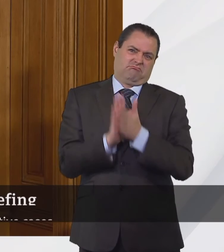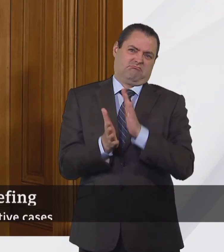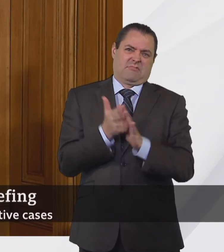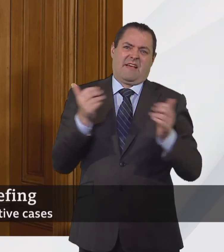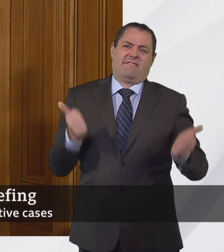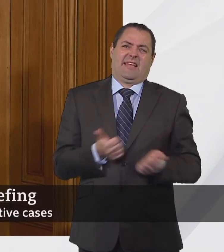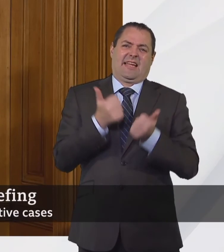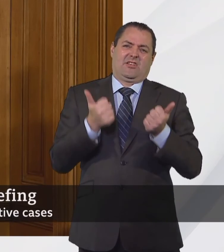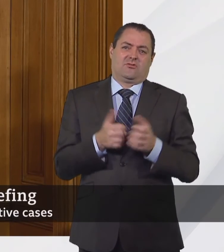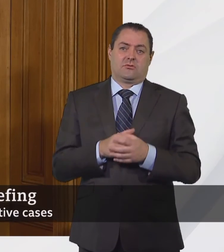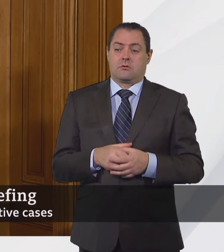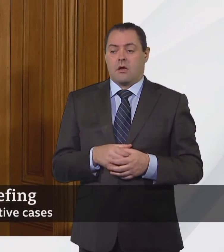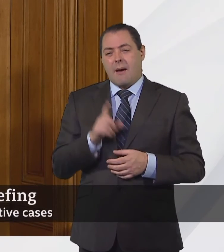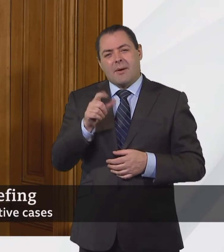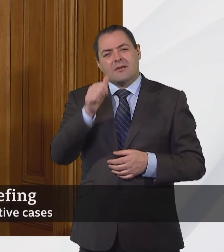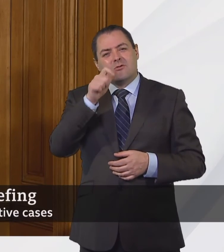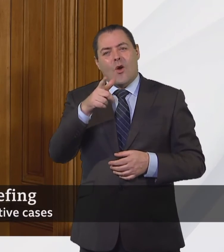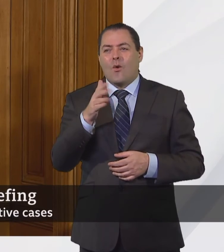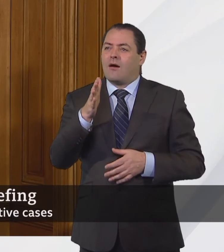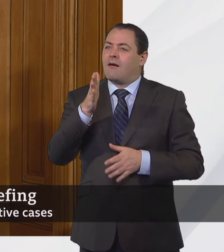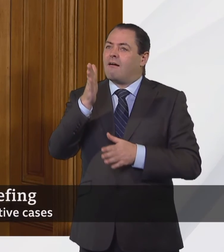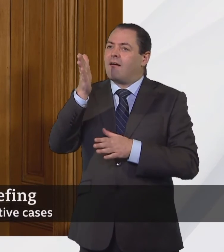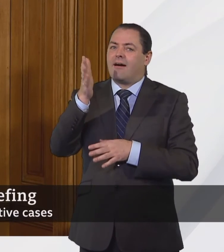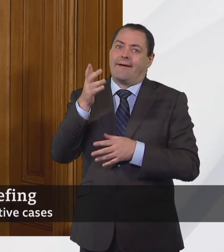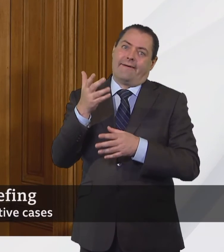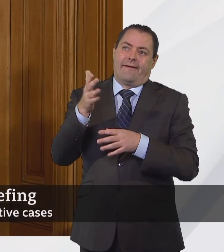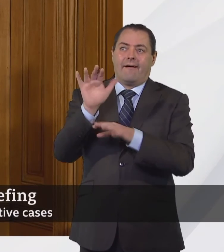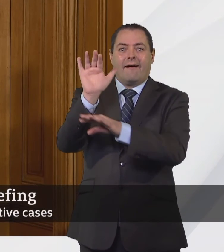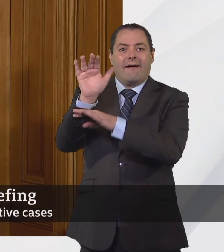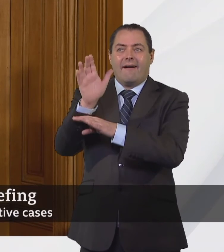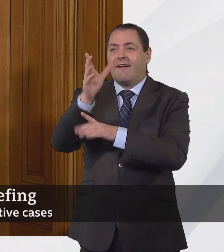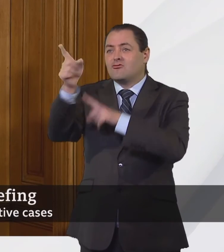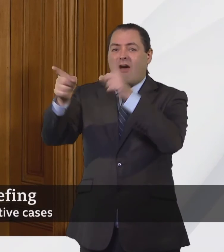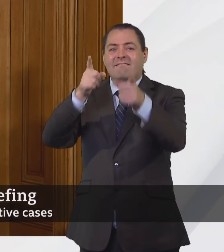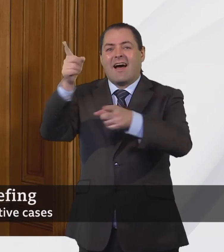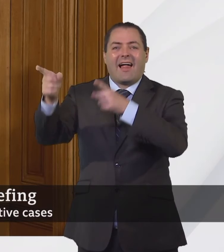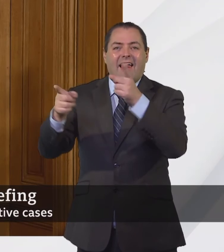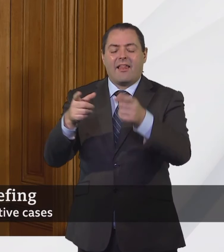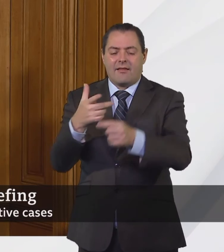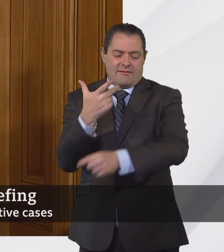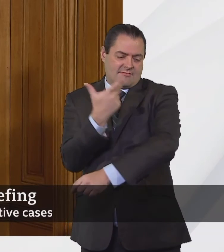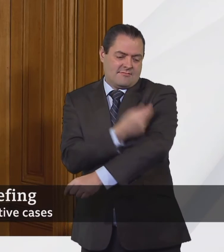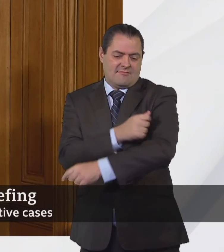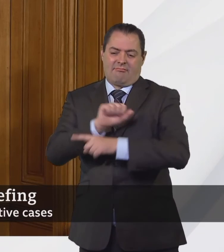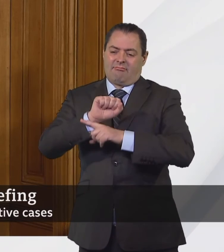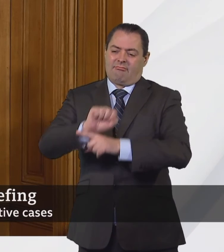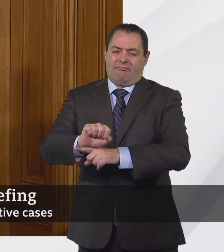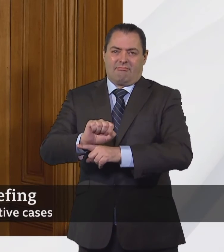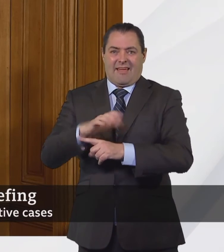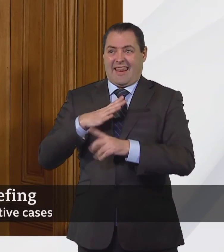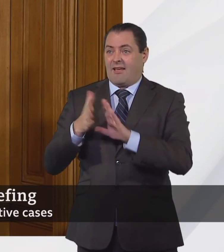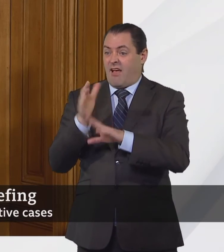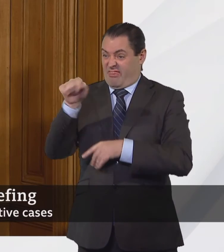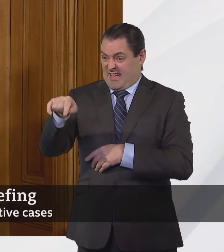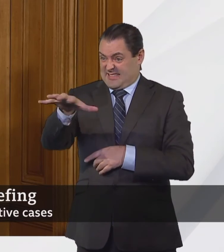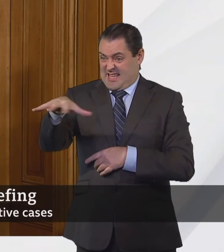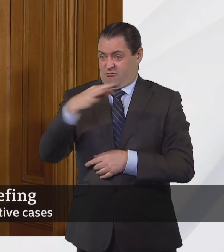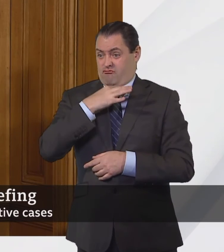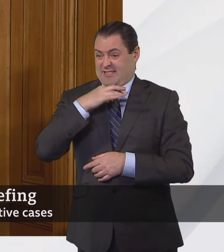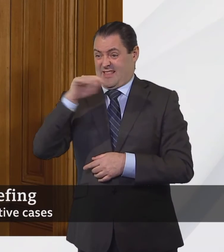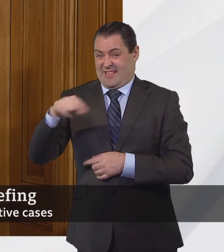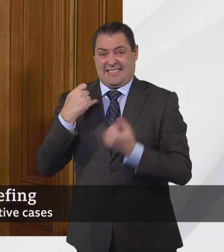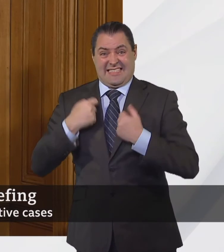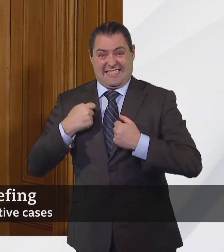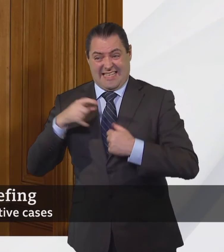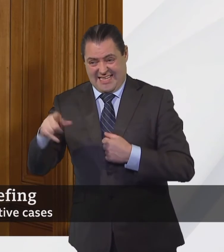example, travellers take, you would have to take every 2 or 3 years because immunity begins to wane and you need to top it up again. So